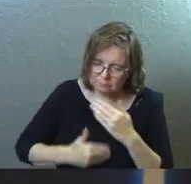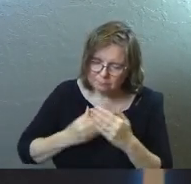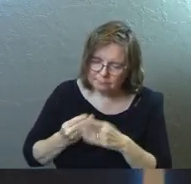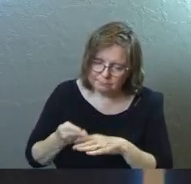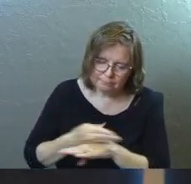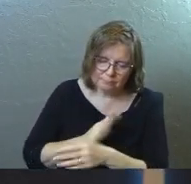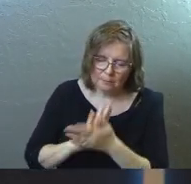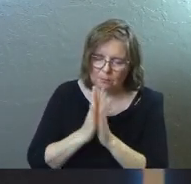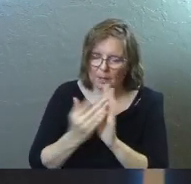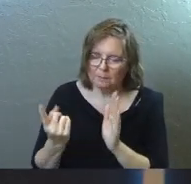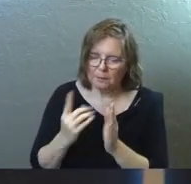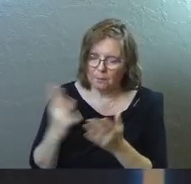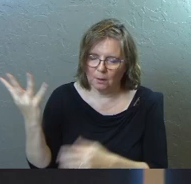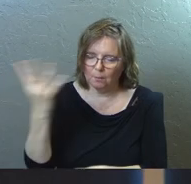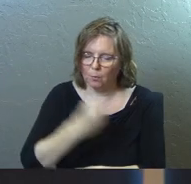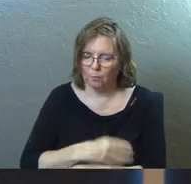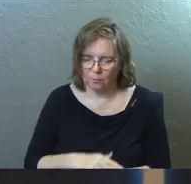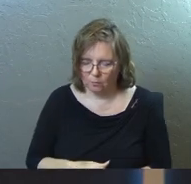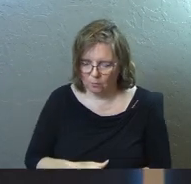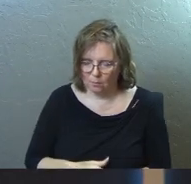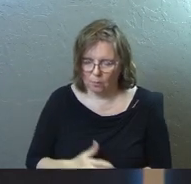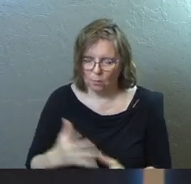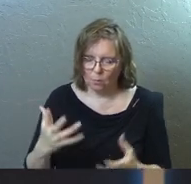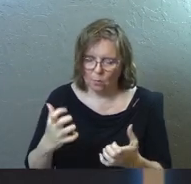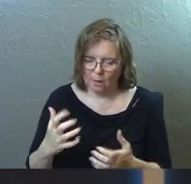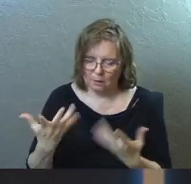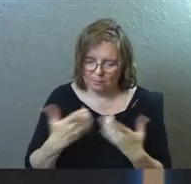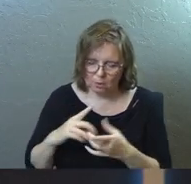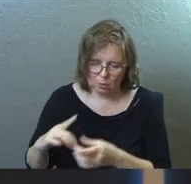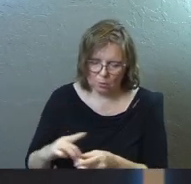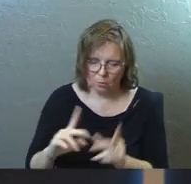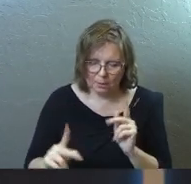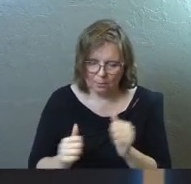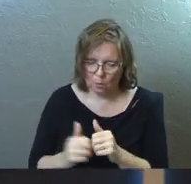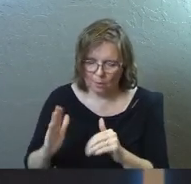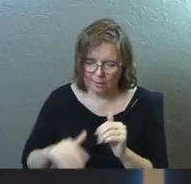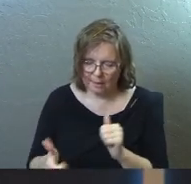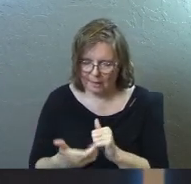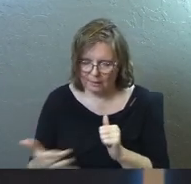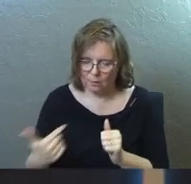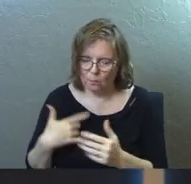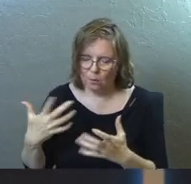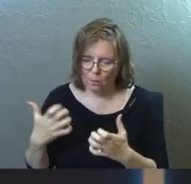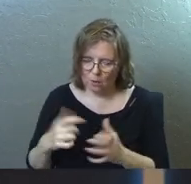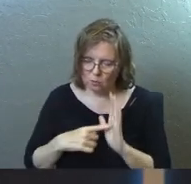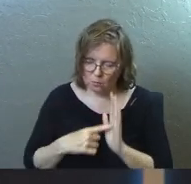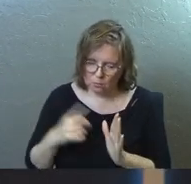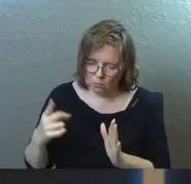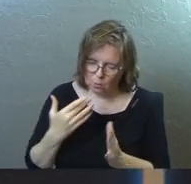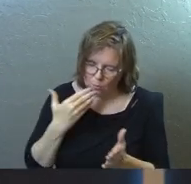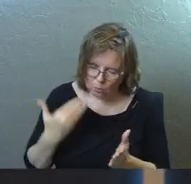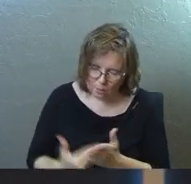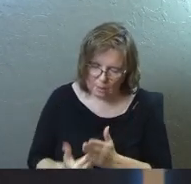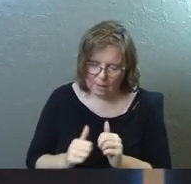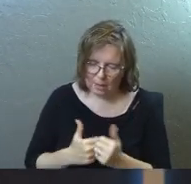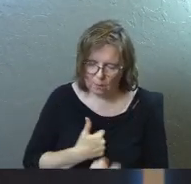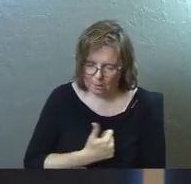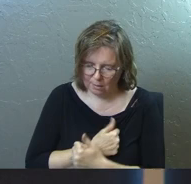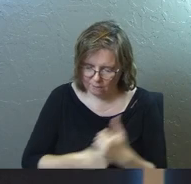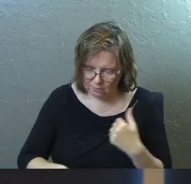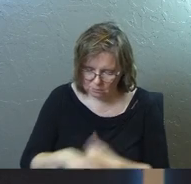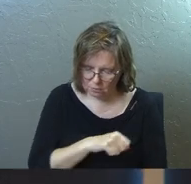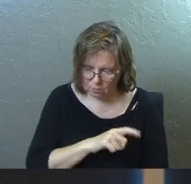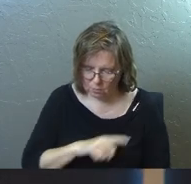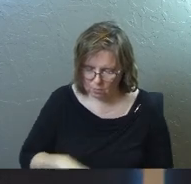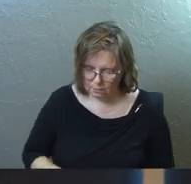flourish into something beautiful, God. To where we will want to be unified with people more than anything else, Jesus. We want to represent you well in how we love each